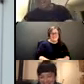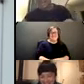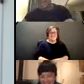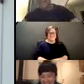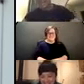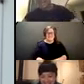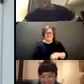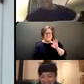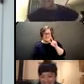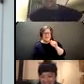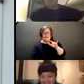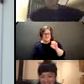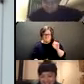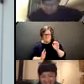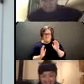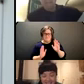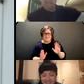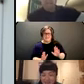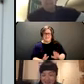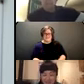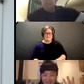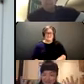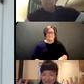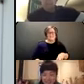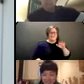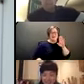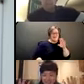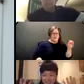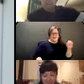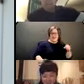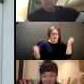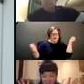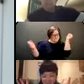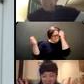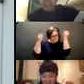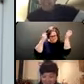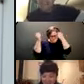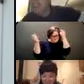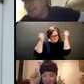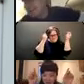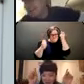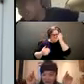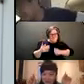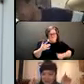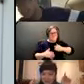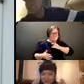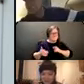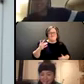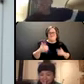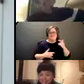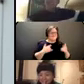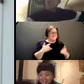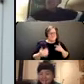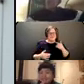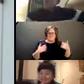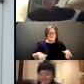that was a pretty amazing chat. Yeah, thanks. My juices is flowing. Going pew.